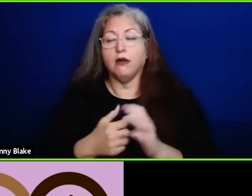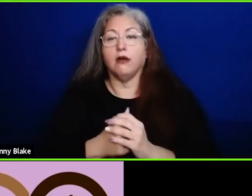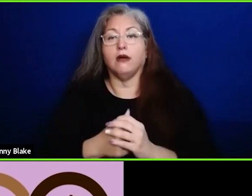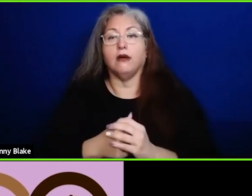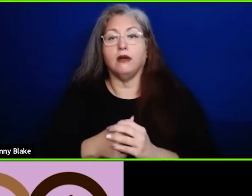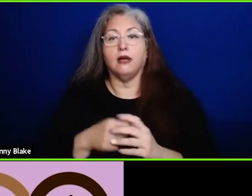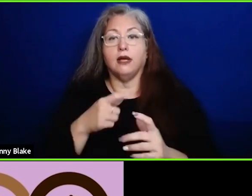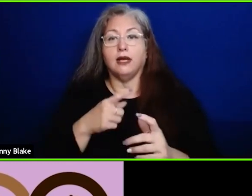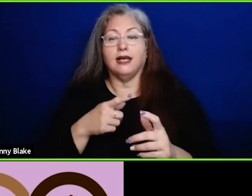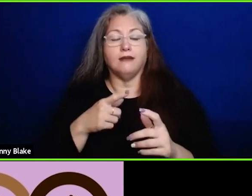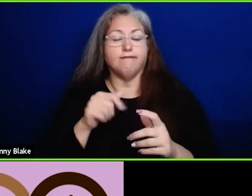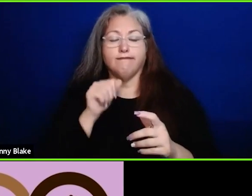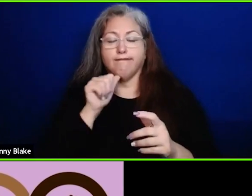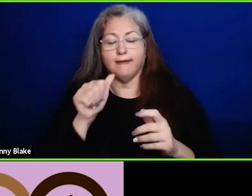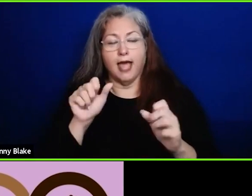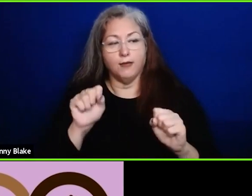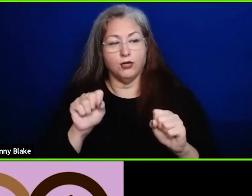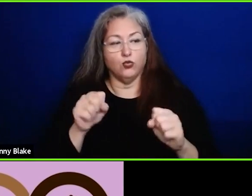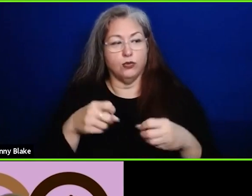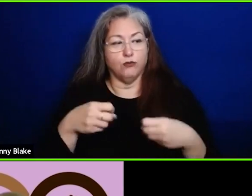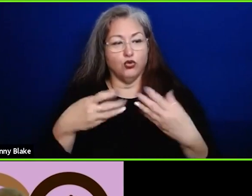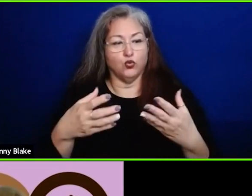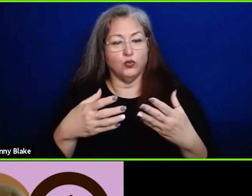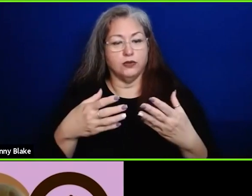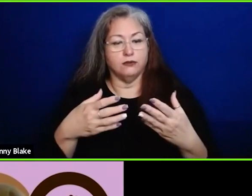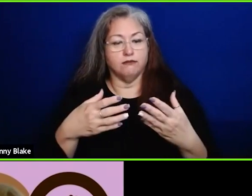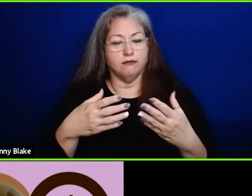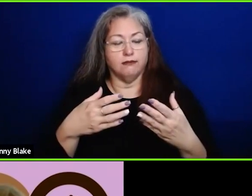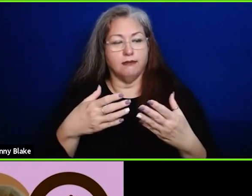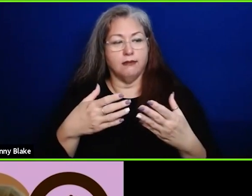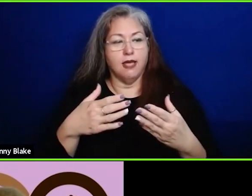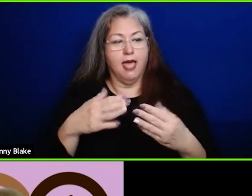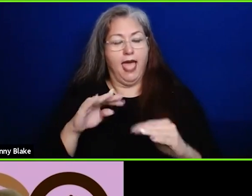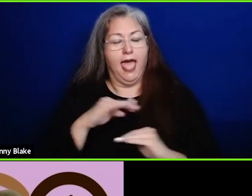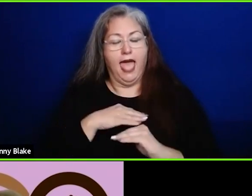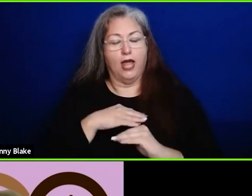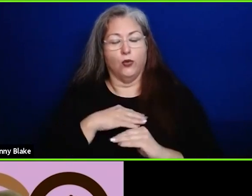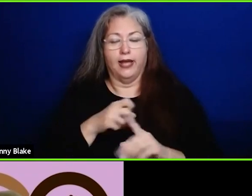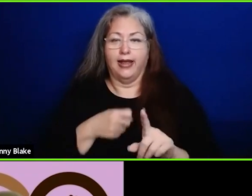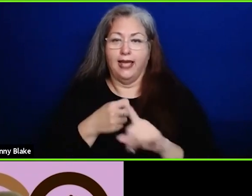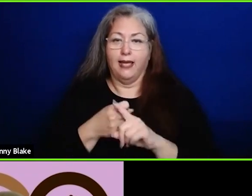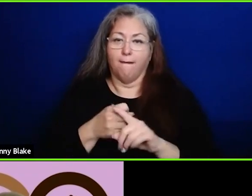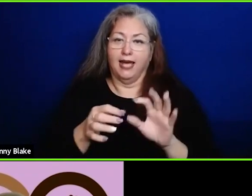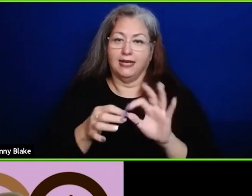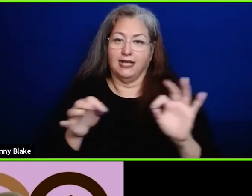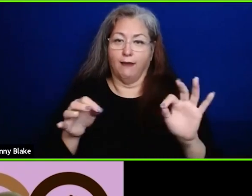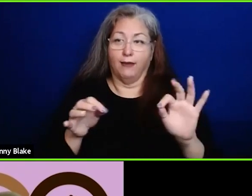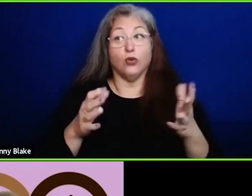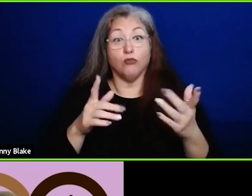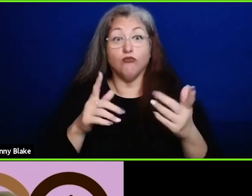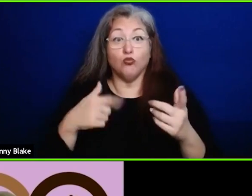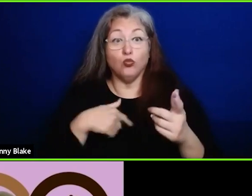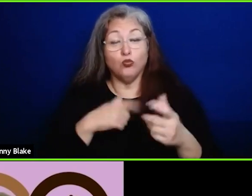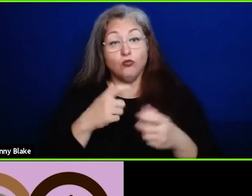and it failed to produce an adequate environmental impact statement. So that was a victory.